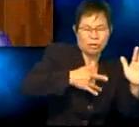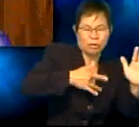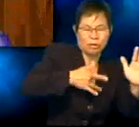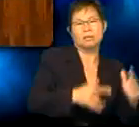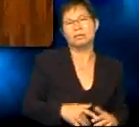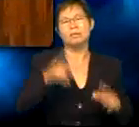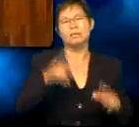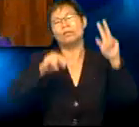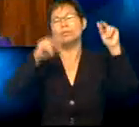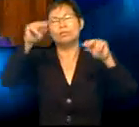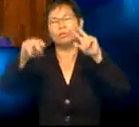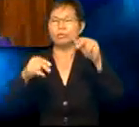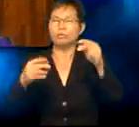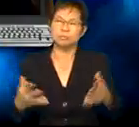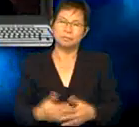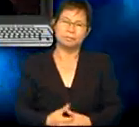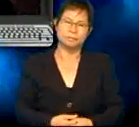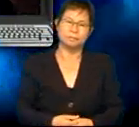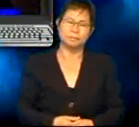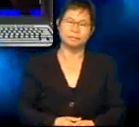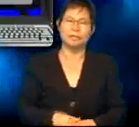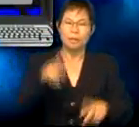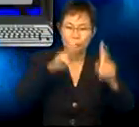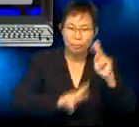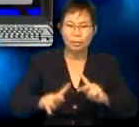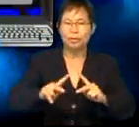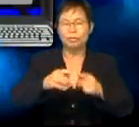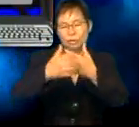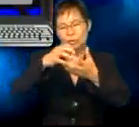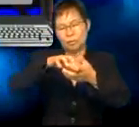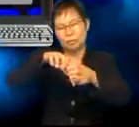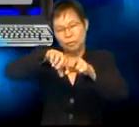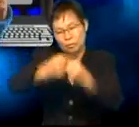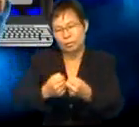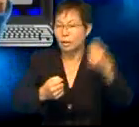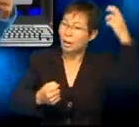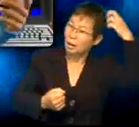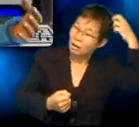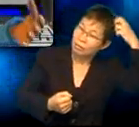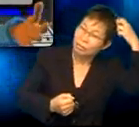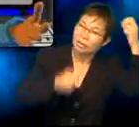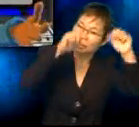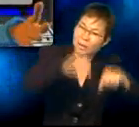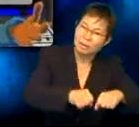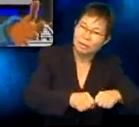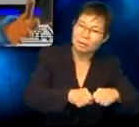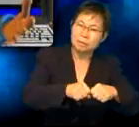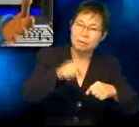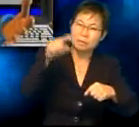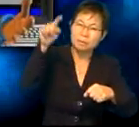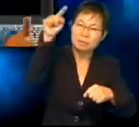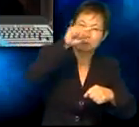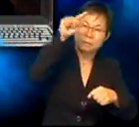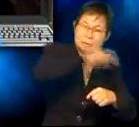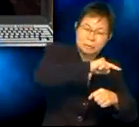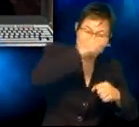Oh no, oh, oh. People with a damaged left hemisphere can be